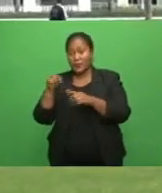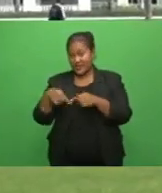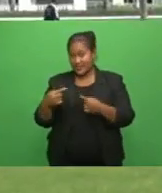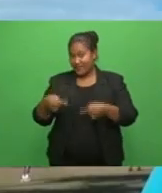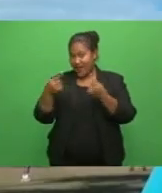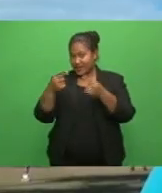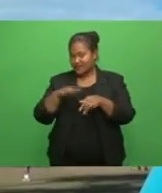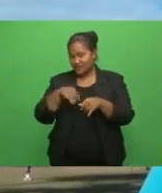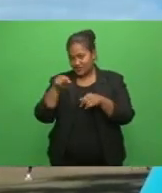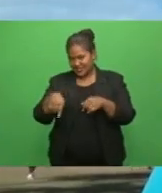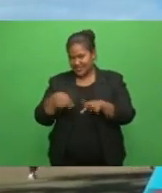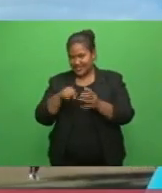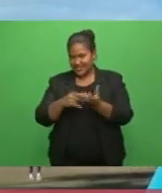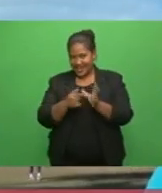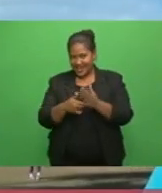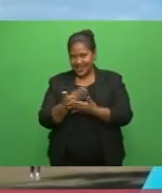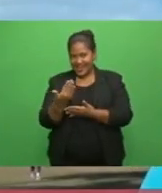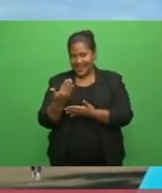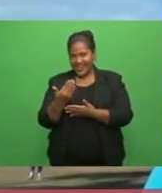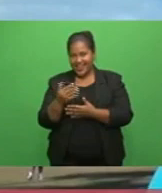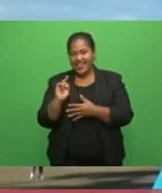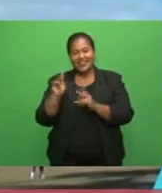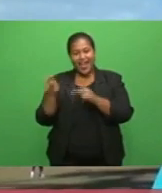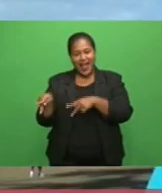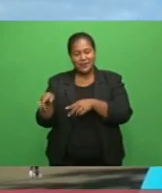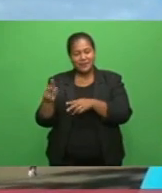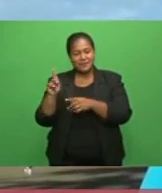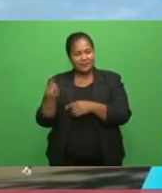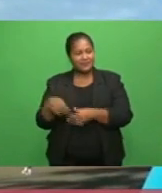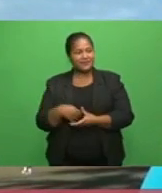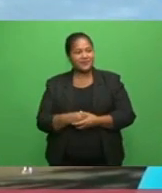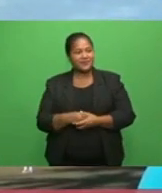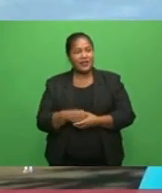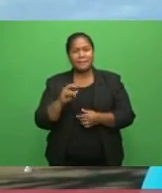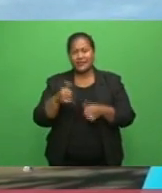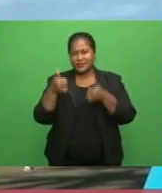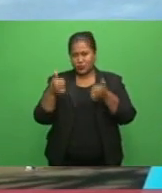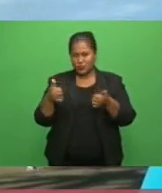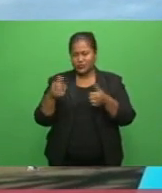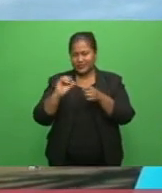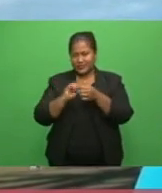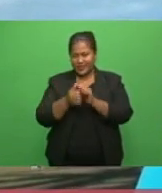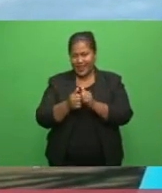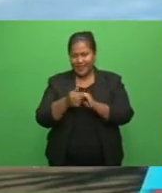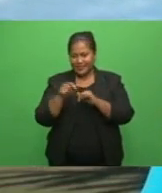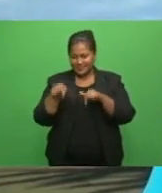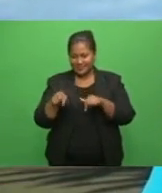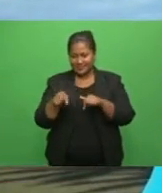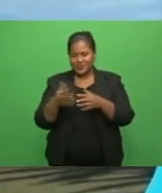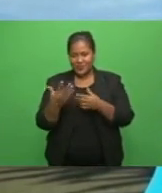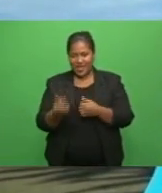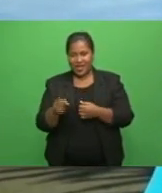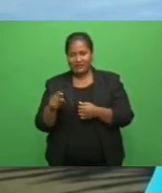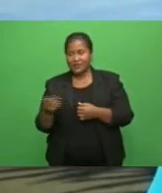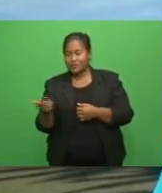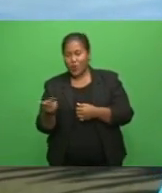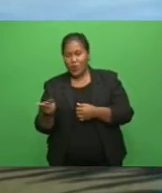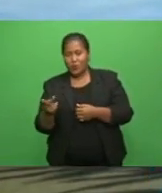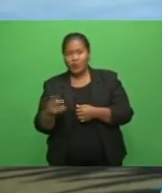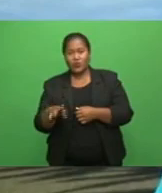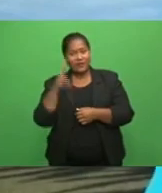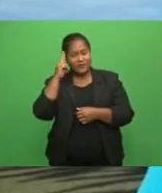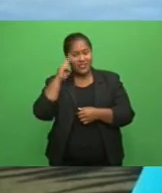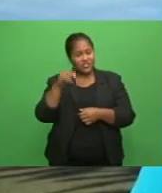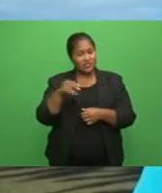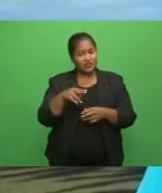Park. So it'll be a very good game. It's hard to call at the moment. They both littered with Fiji national